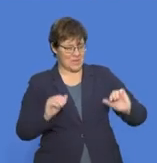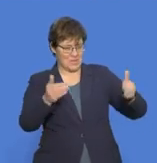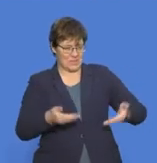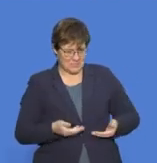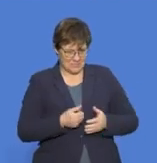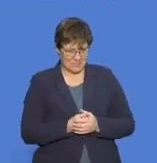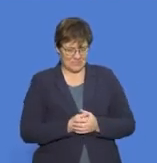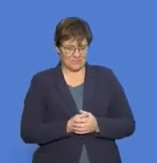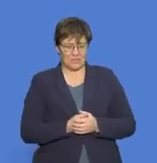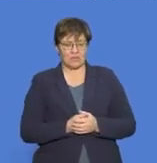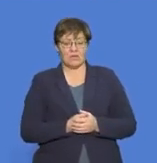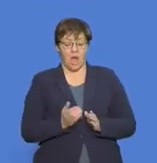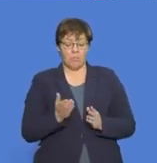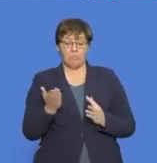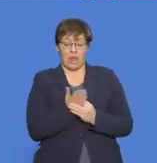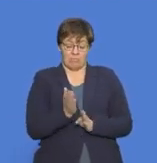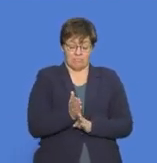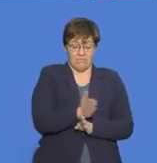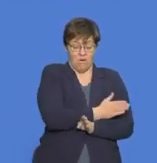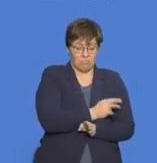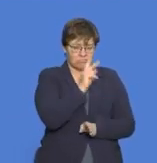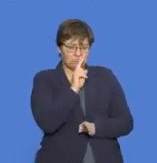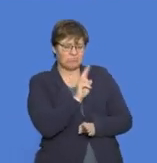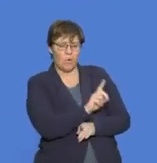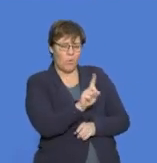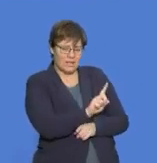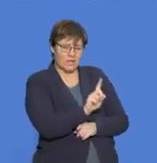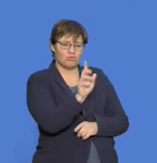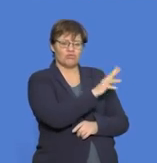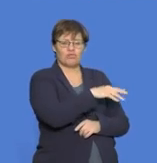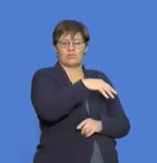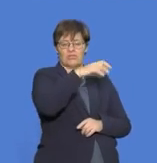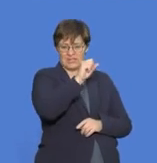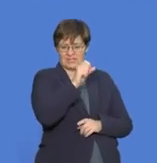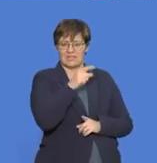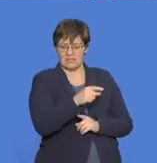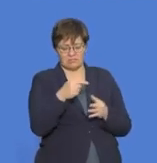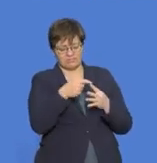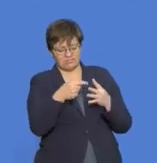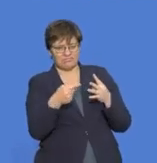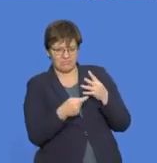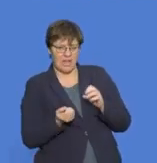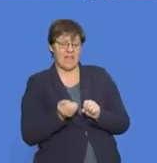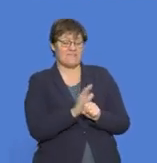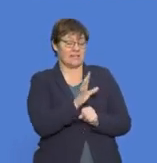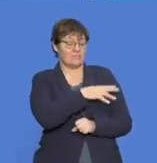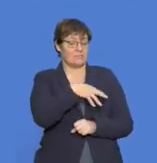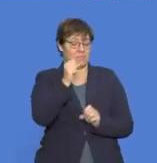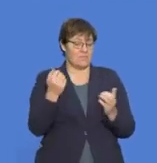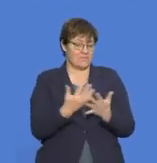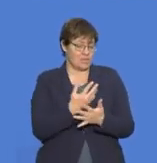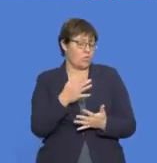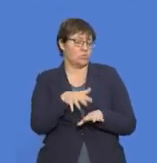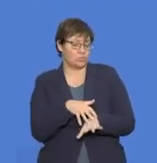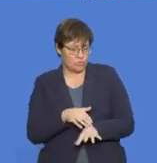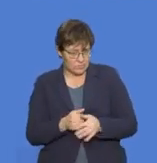welcome back from your break. Before the break, we had a look at transpiration and the factors that affect transpiration.